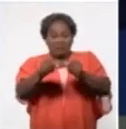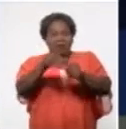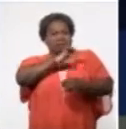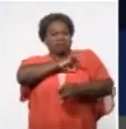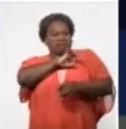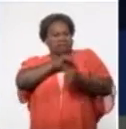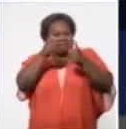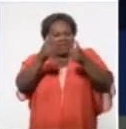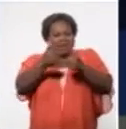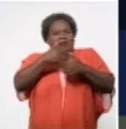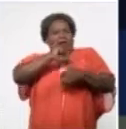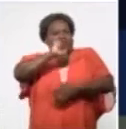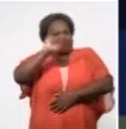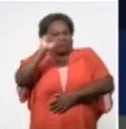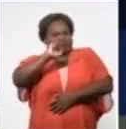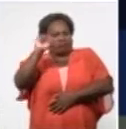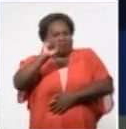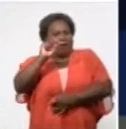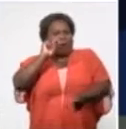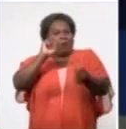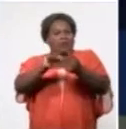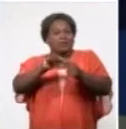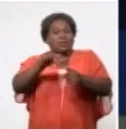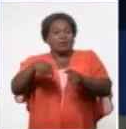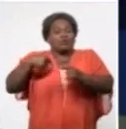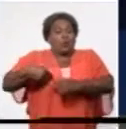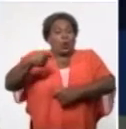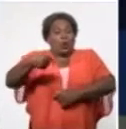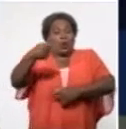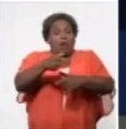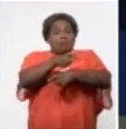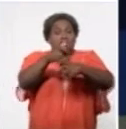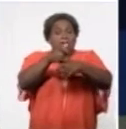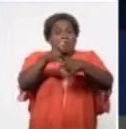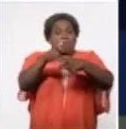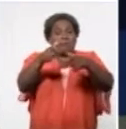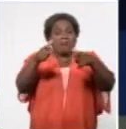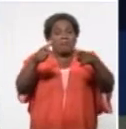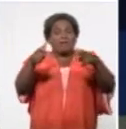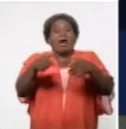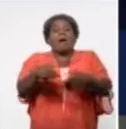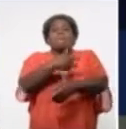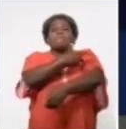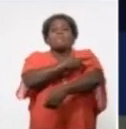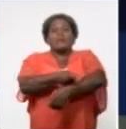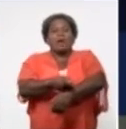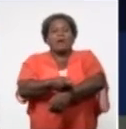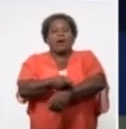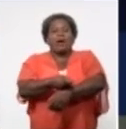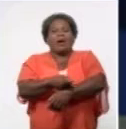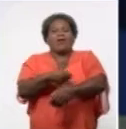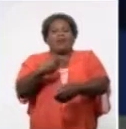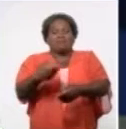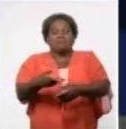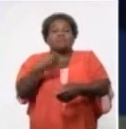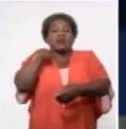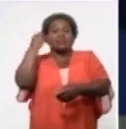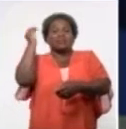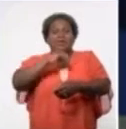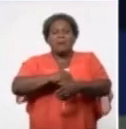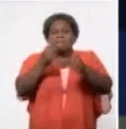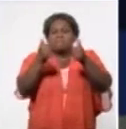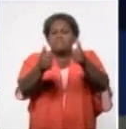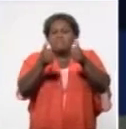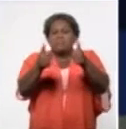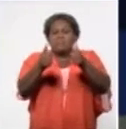1,448, which has maintained a high rate of analysis, as well Provincial Center of Hygiene, Epidemiology and Microbiology